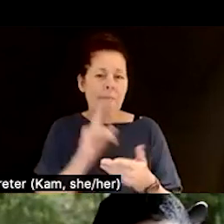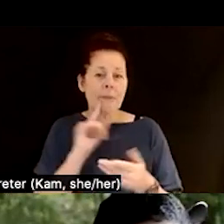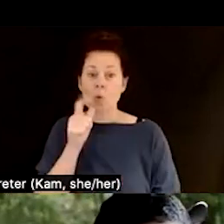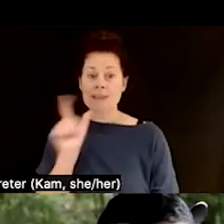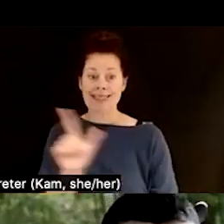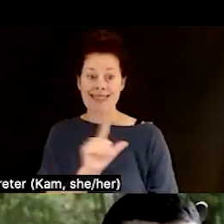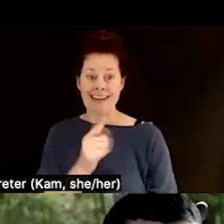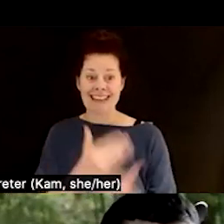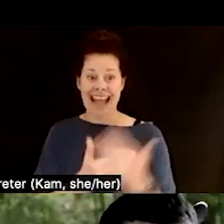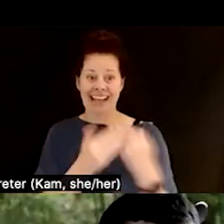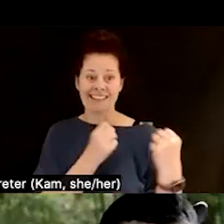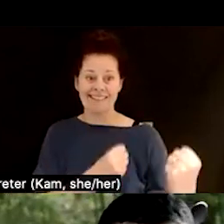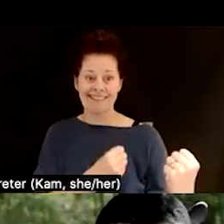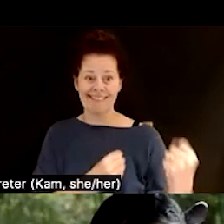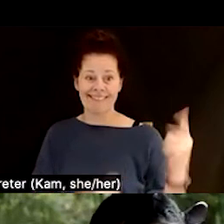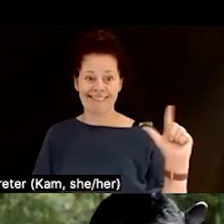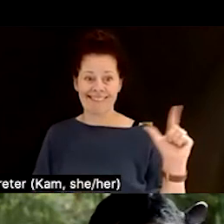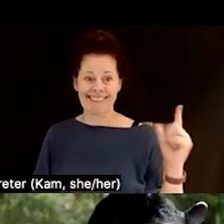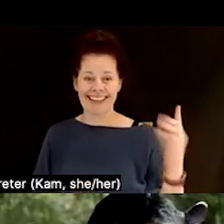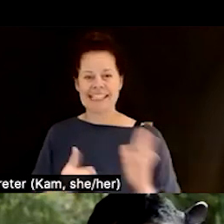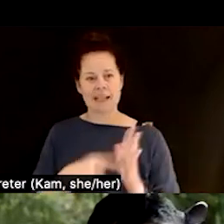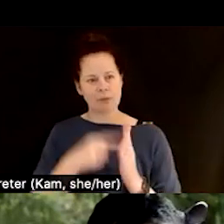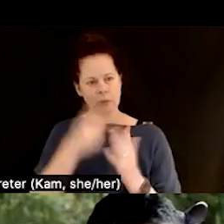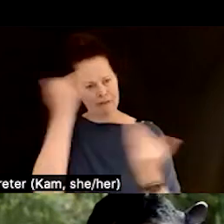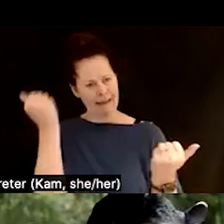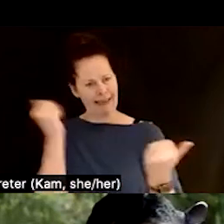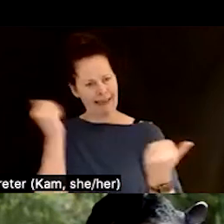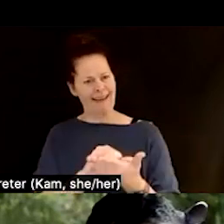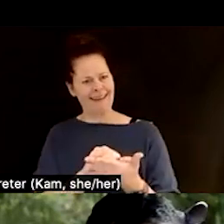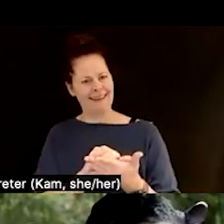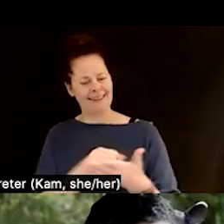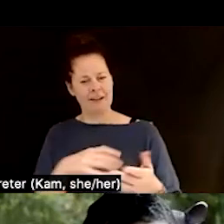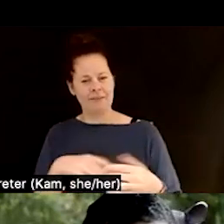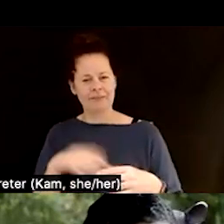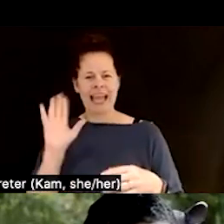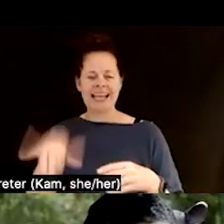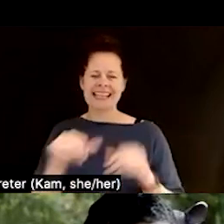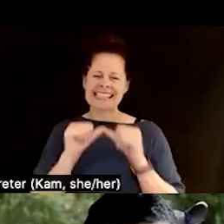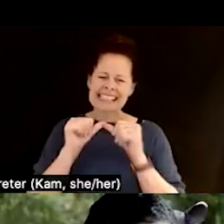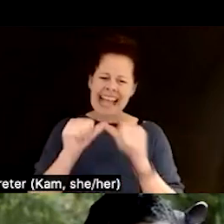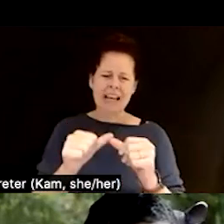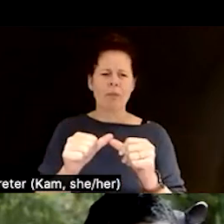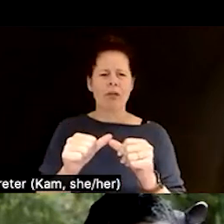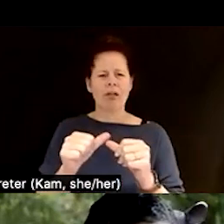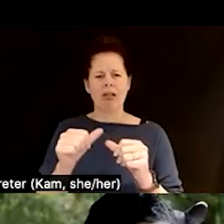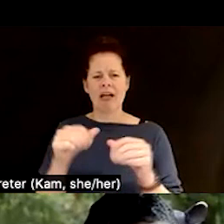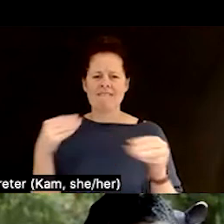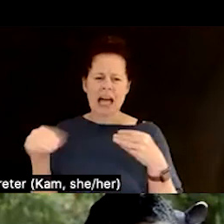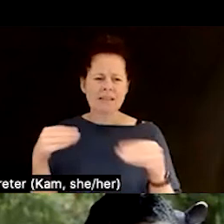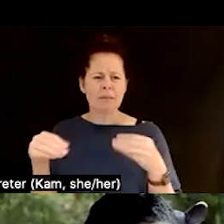right? Sometimes we forget that. And it's sustainable, accessible, flexible. So I would